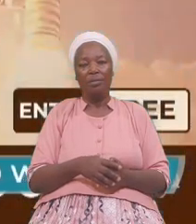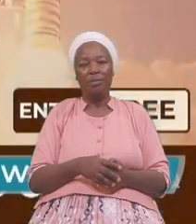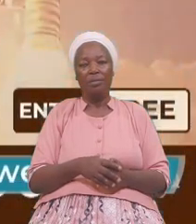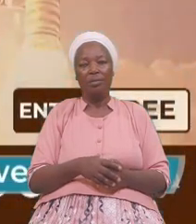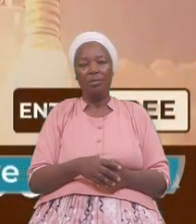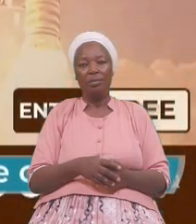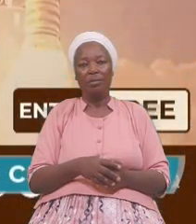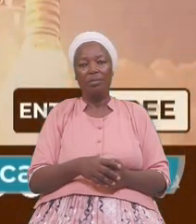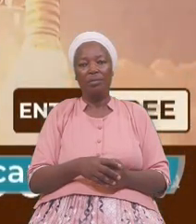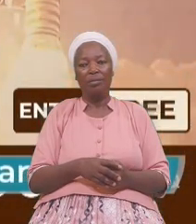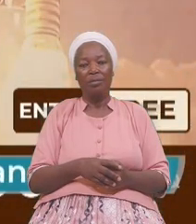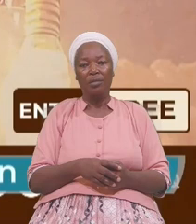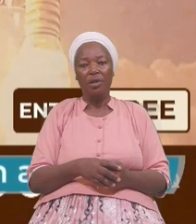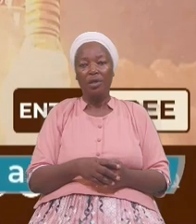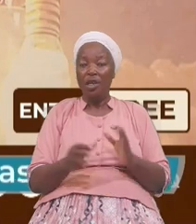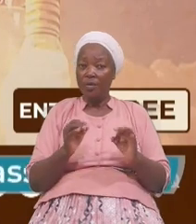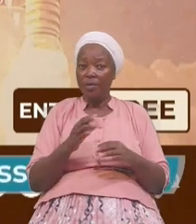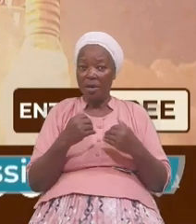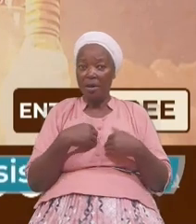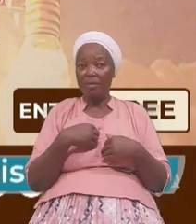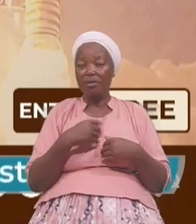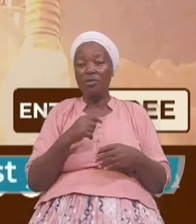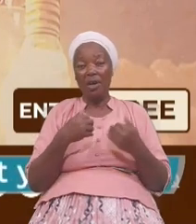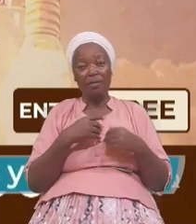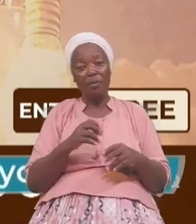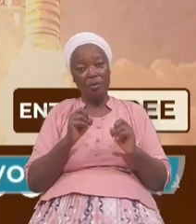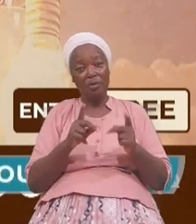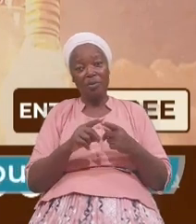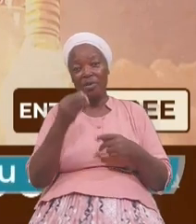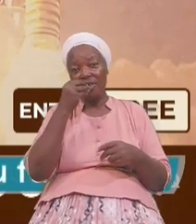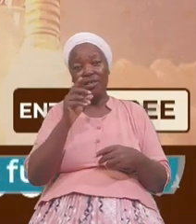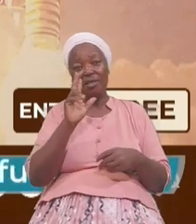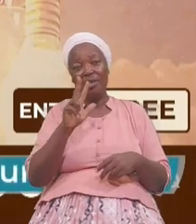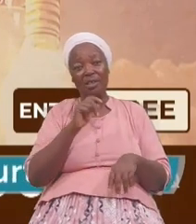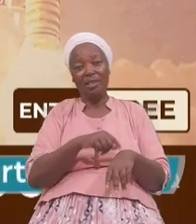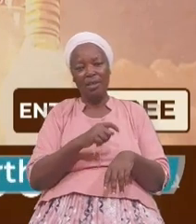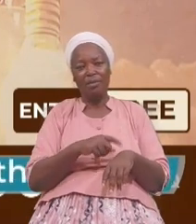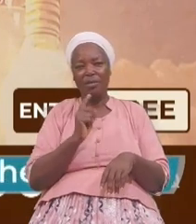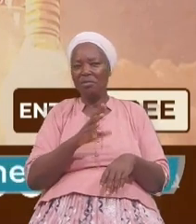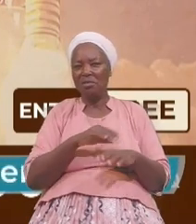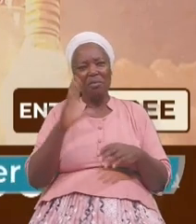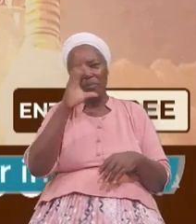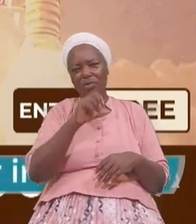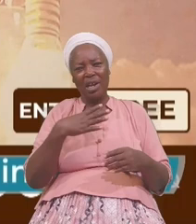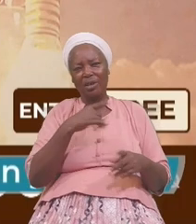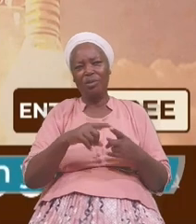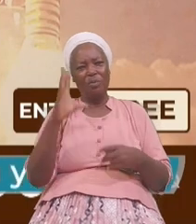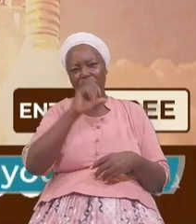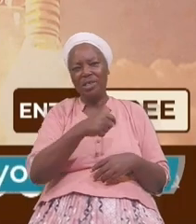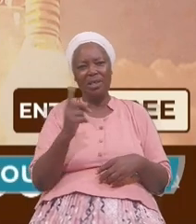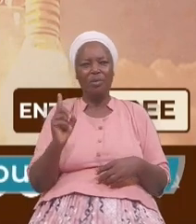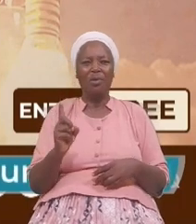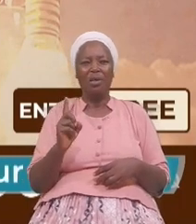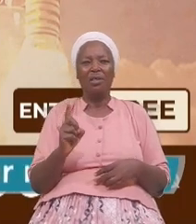three-course meal, you will not eat the appetizer and run away. You have had the appetizer on Friday. Let's come for the main meal and